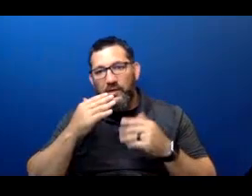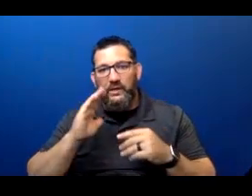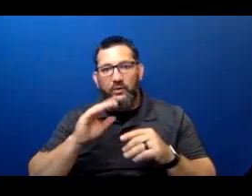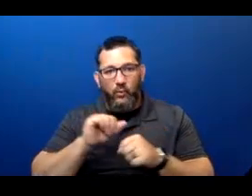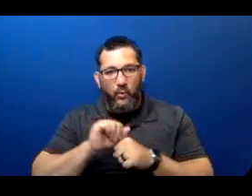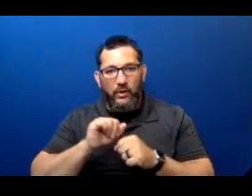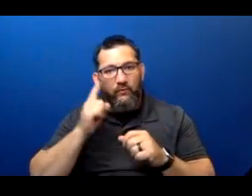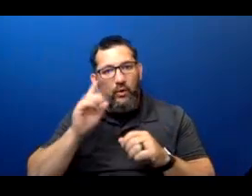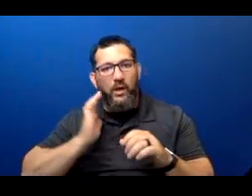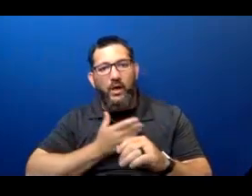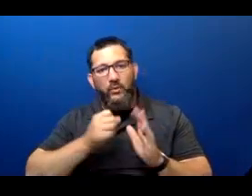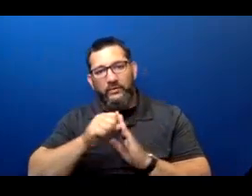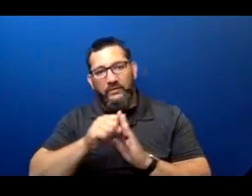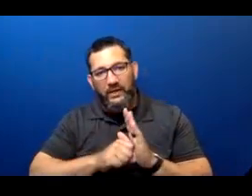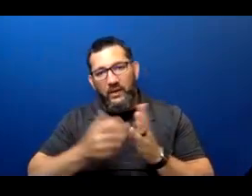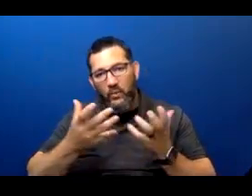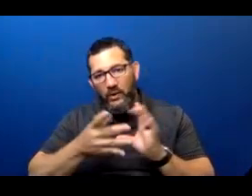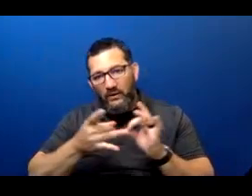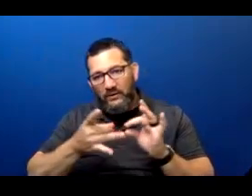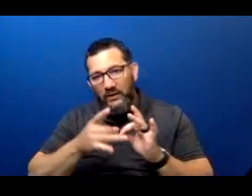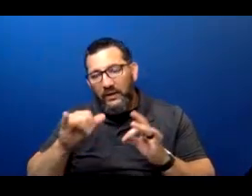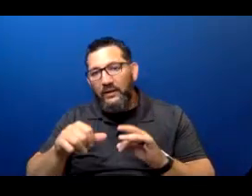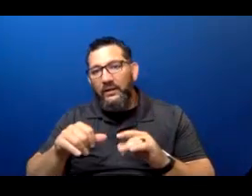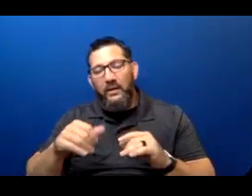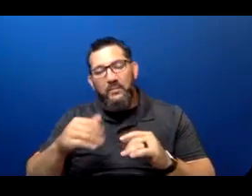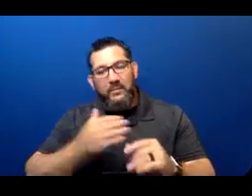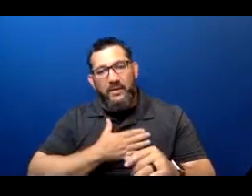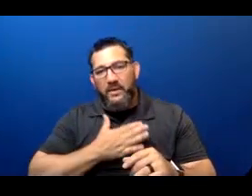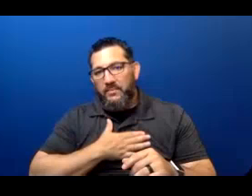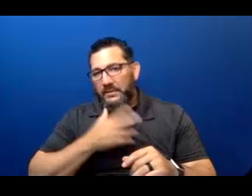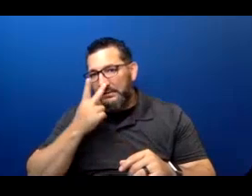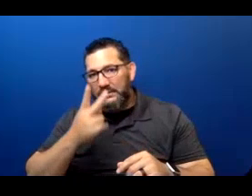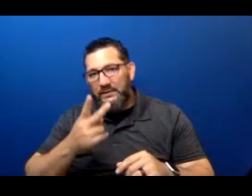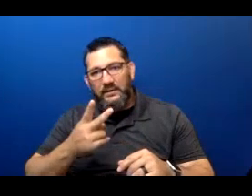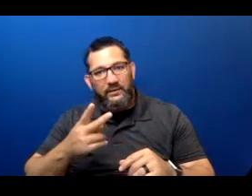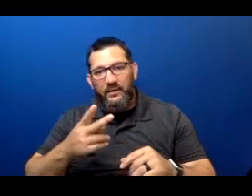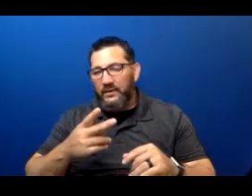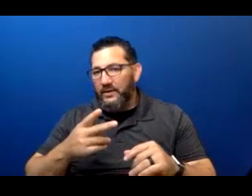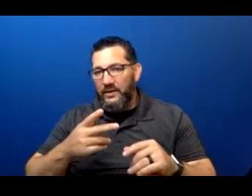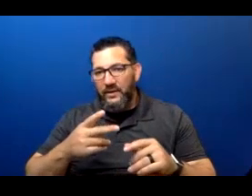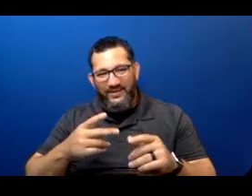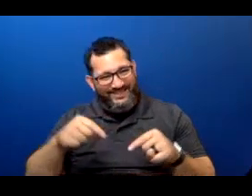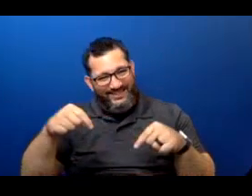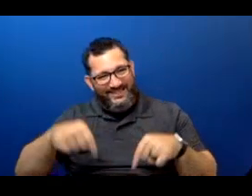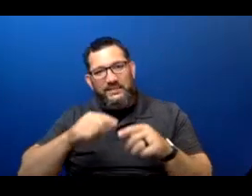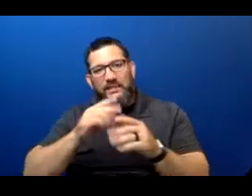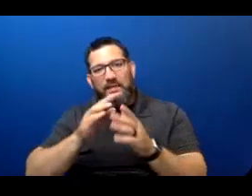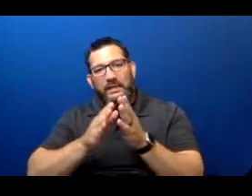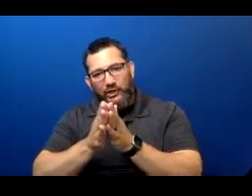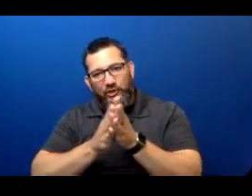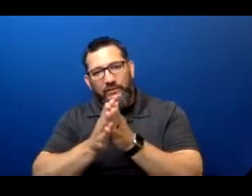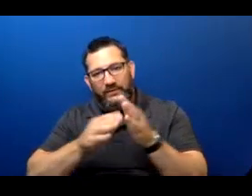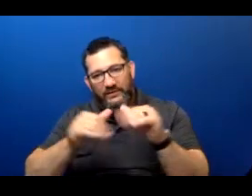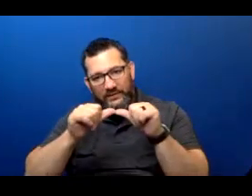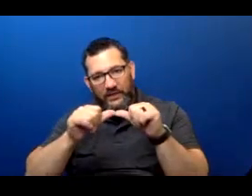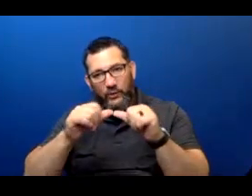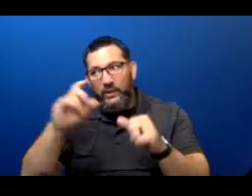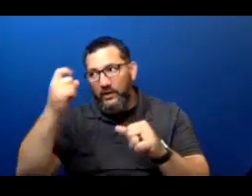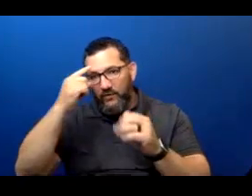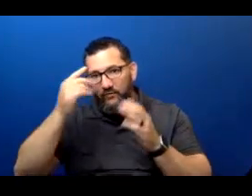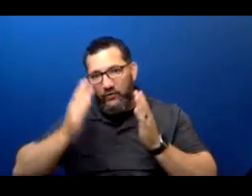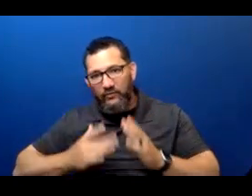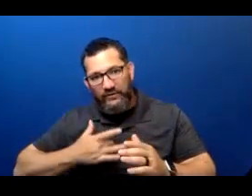wanted to make mention of that. And I'm really glad to see that, you know, these initiatives are continuing and that the governor feels like,